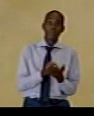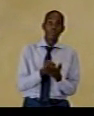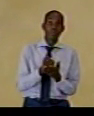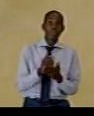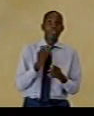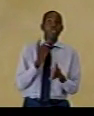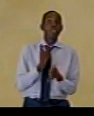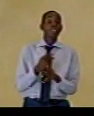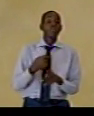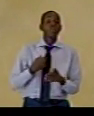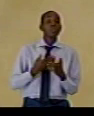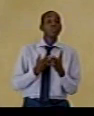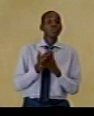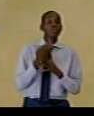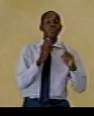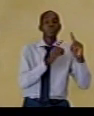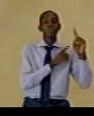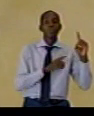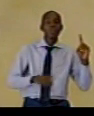me through.